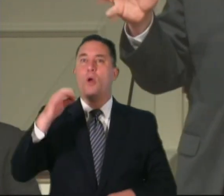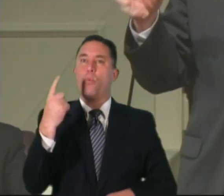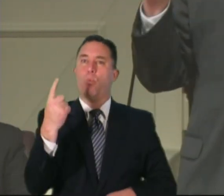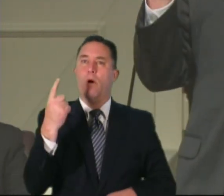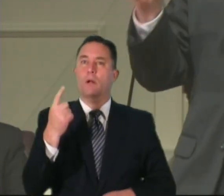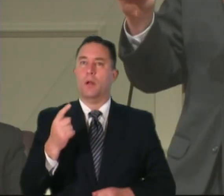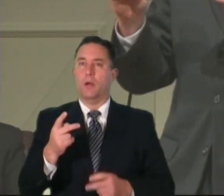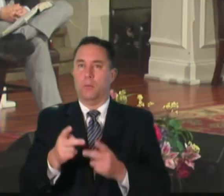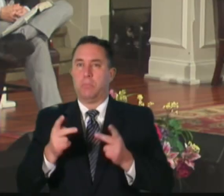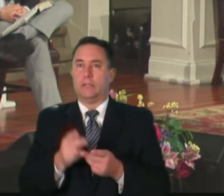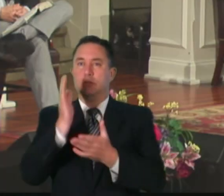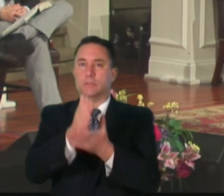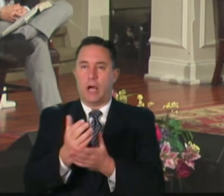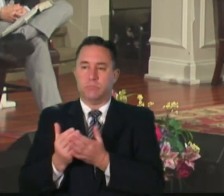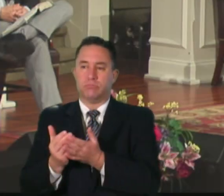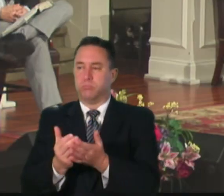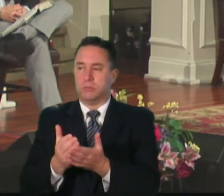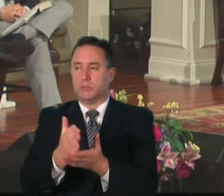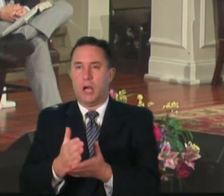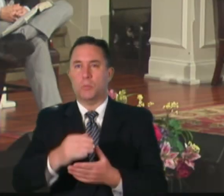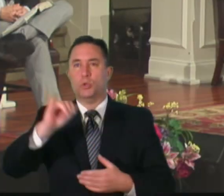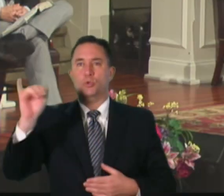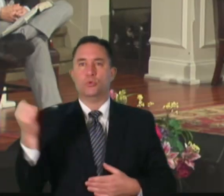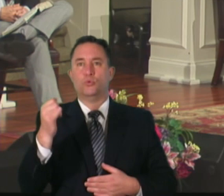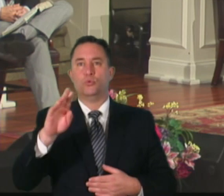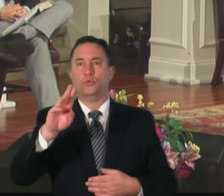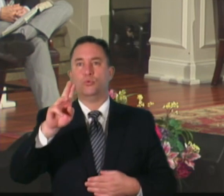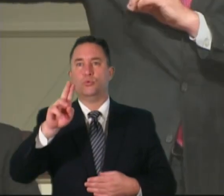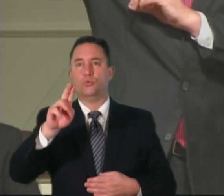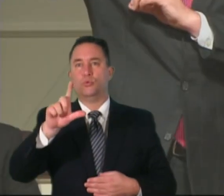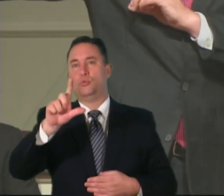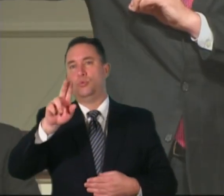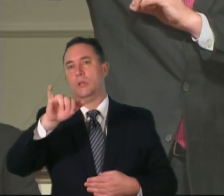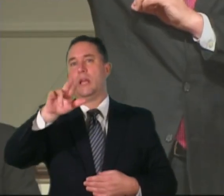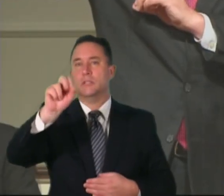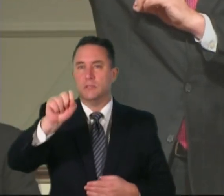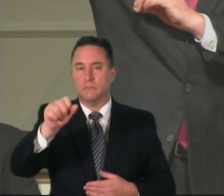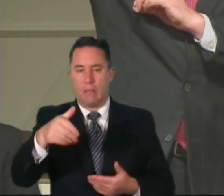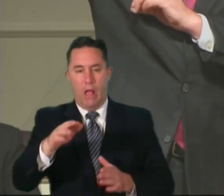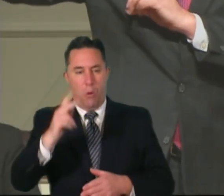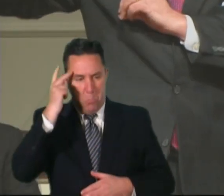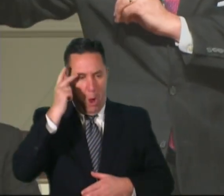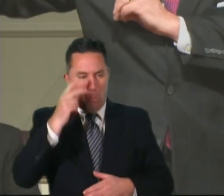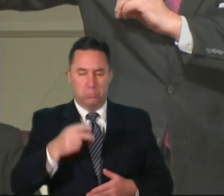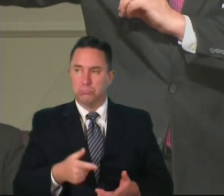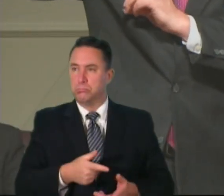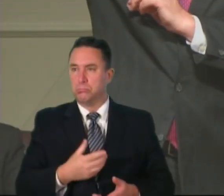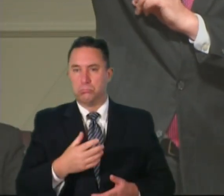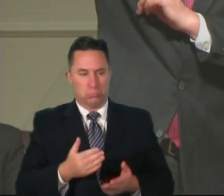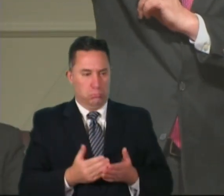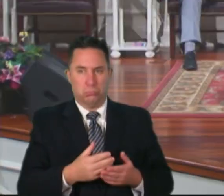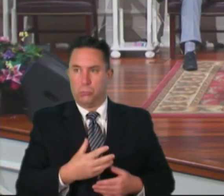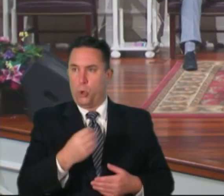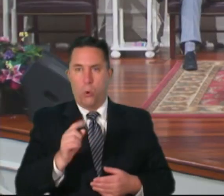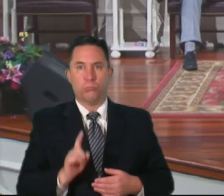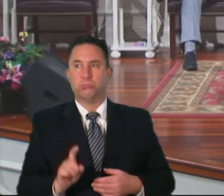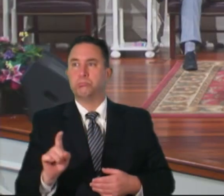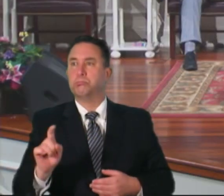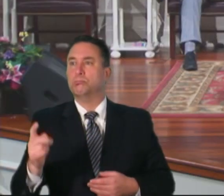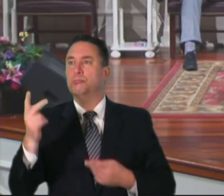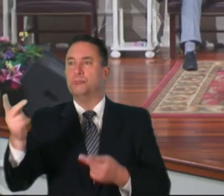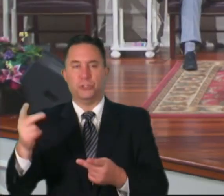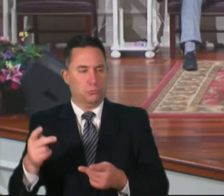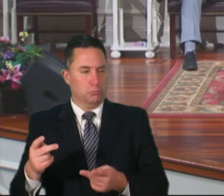the stops that Julius, he allowed Paul to go off the ship, off the harbor, and visit with